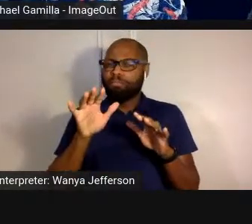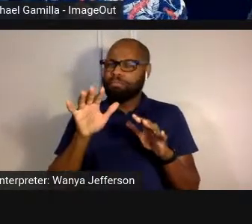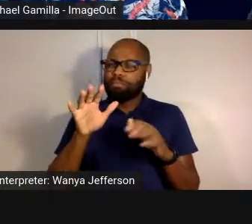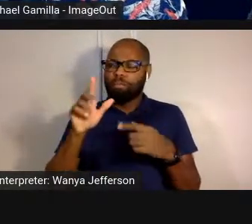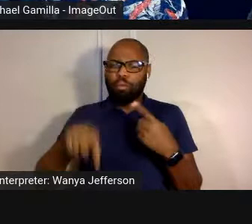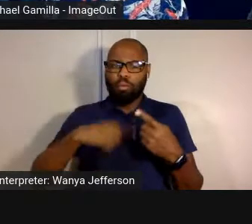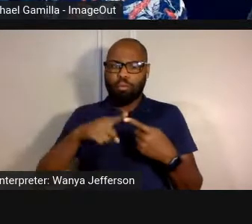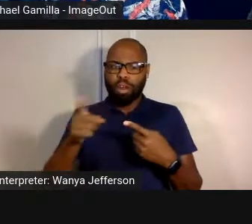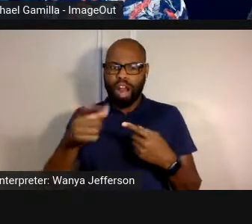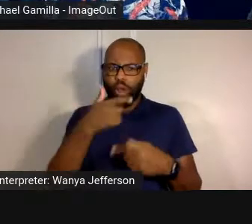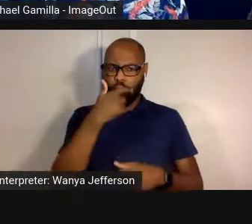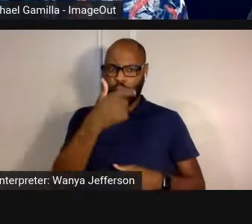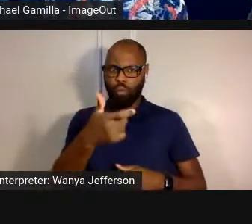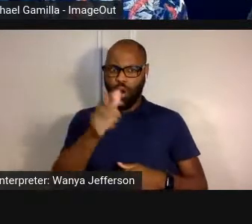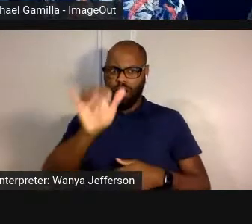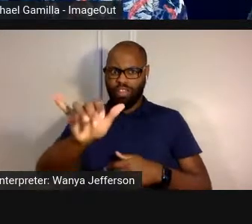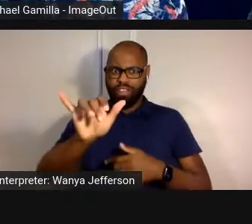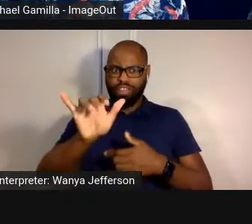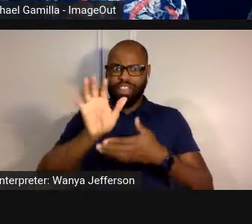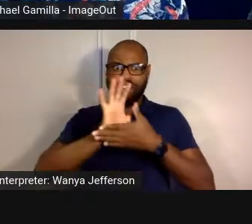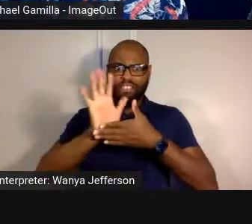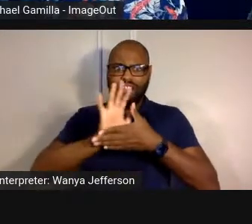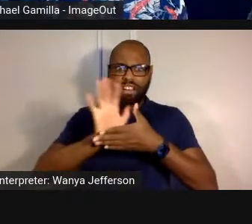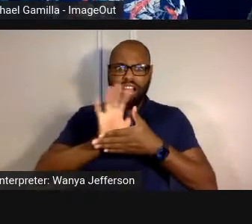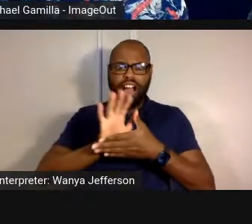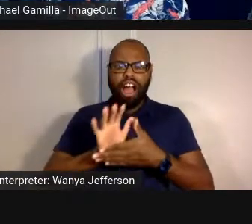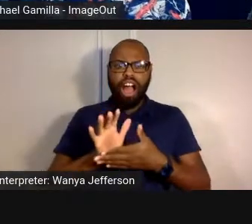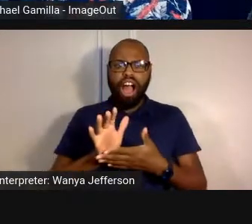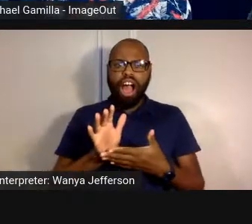when I watched the film. I'm like, so they just